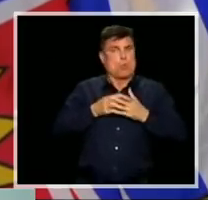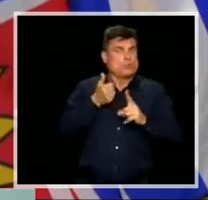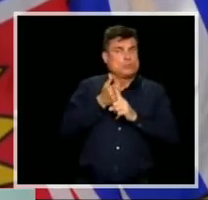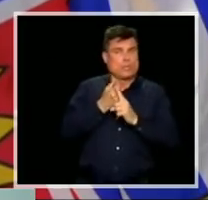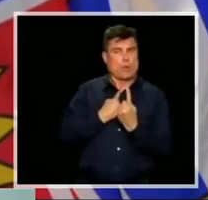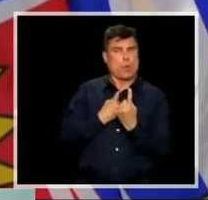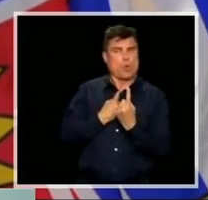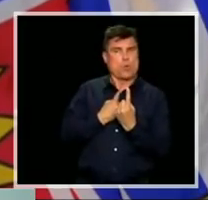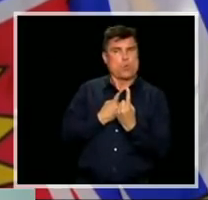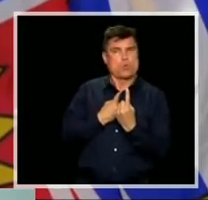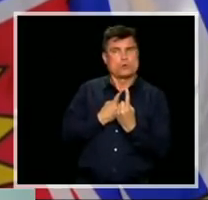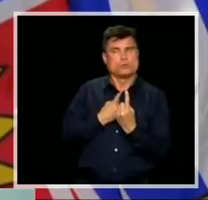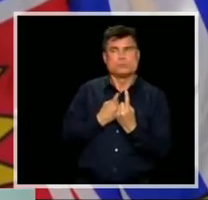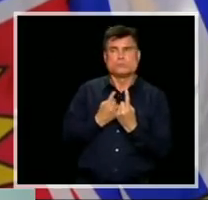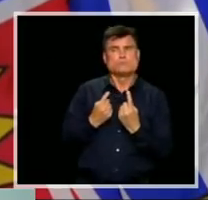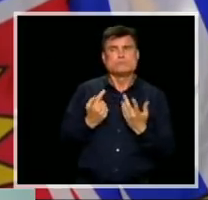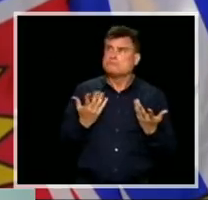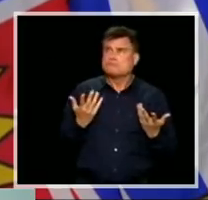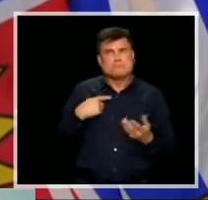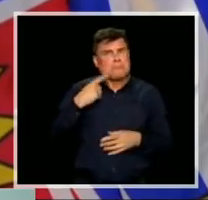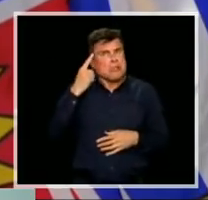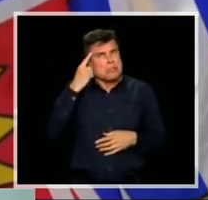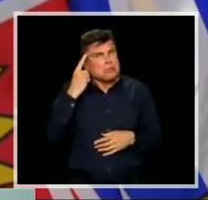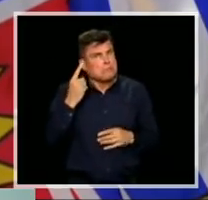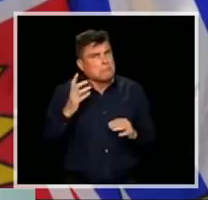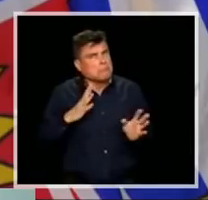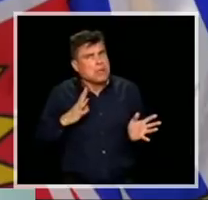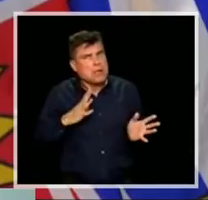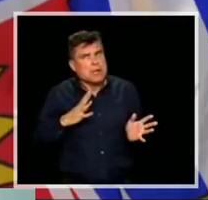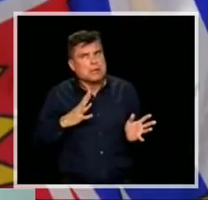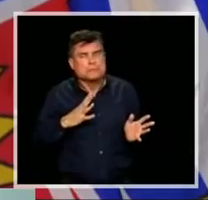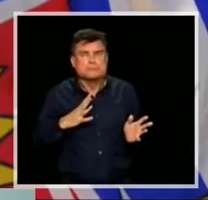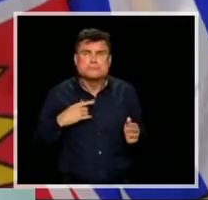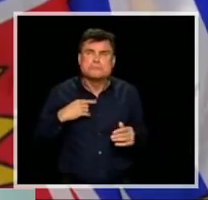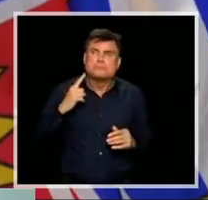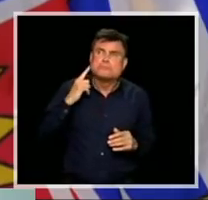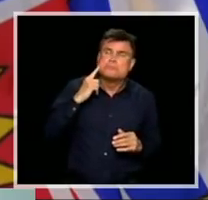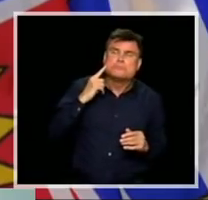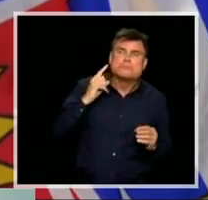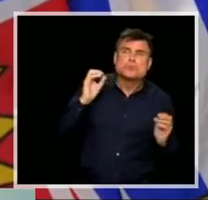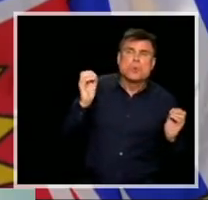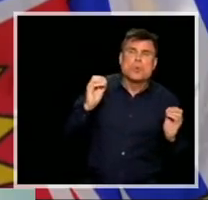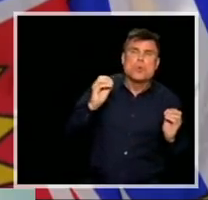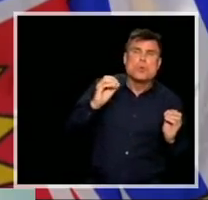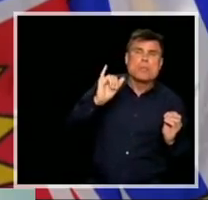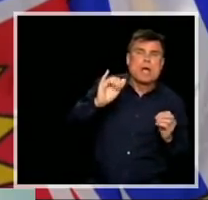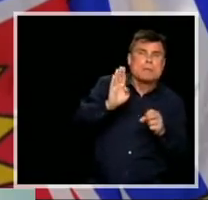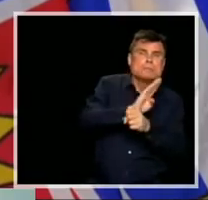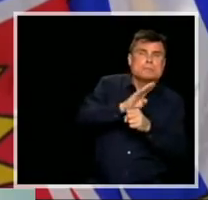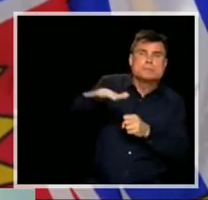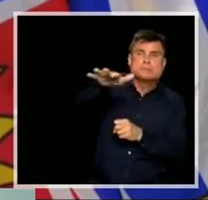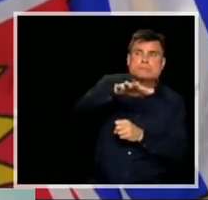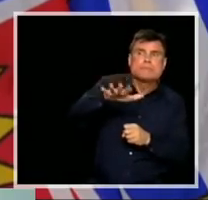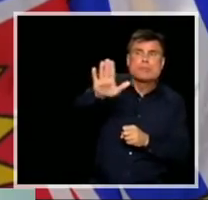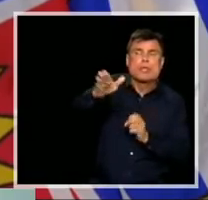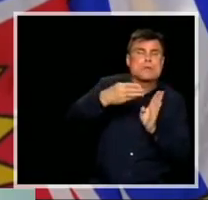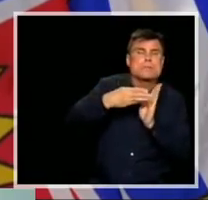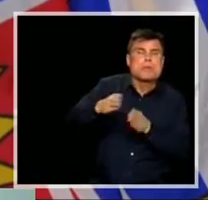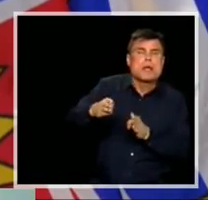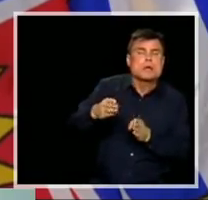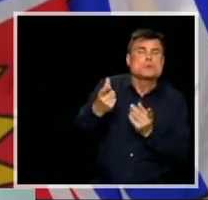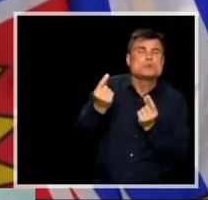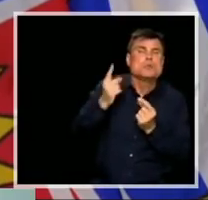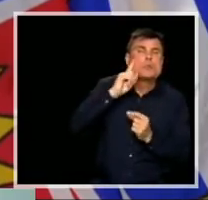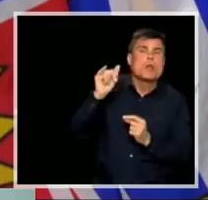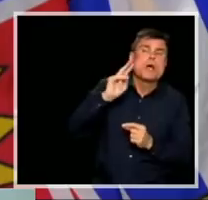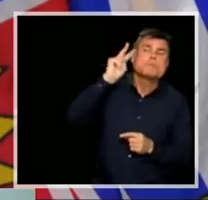2 guidelines allowed people to expand their social circles to 2 to 6 people outside their household. Do you anticipate increasing this